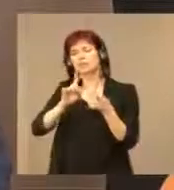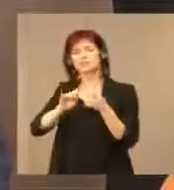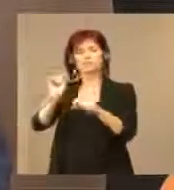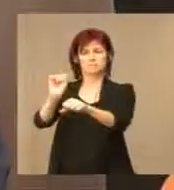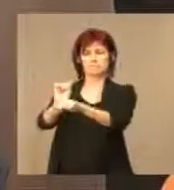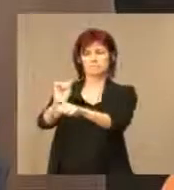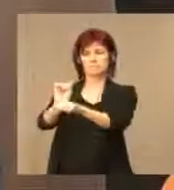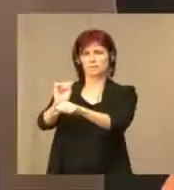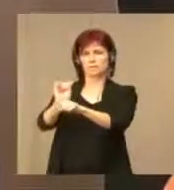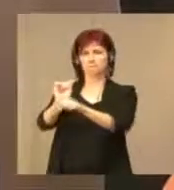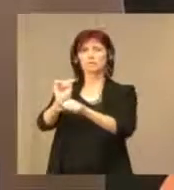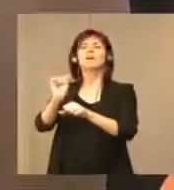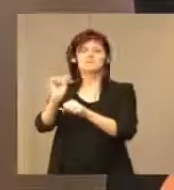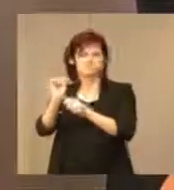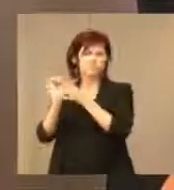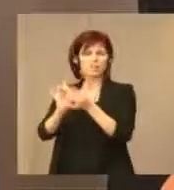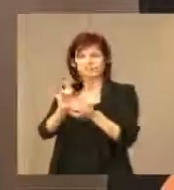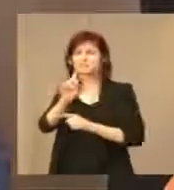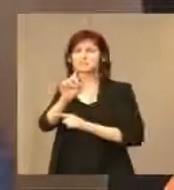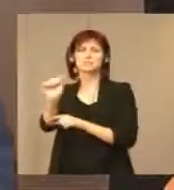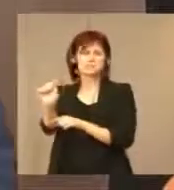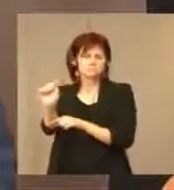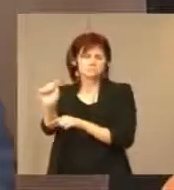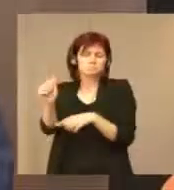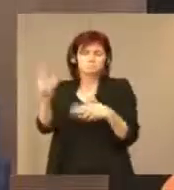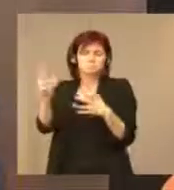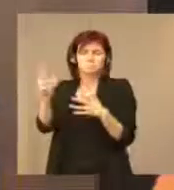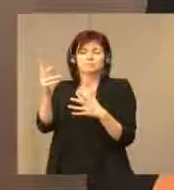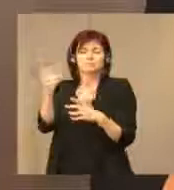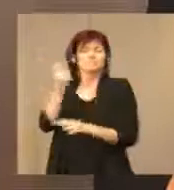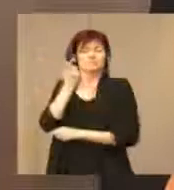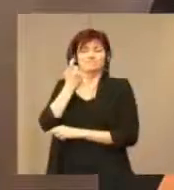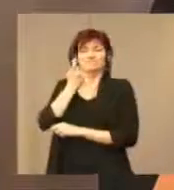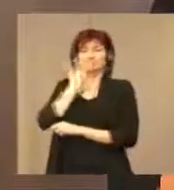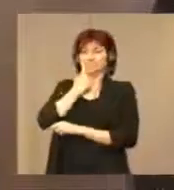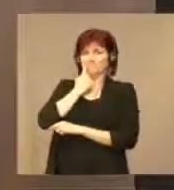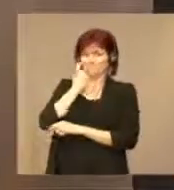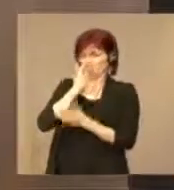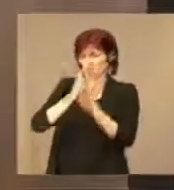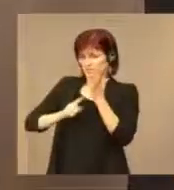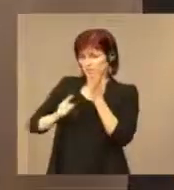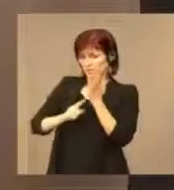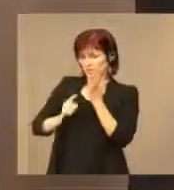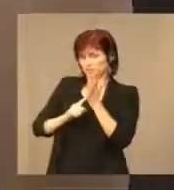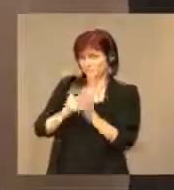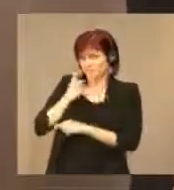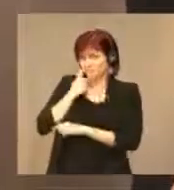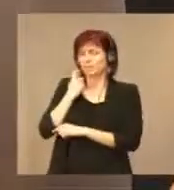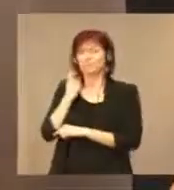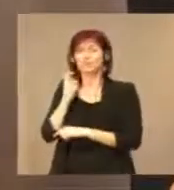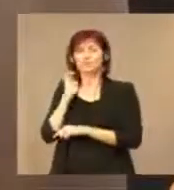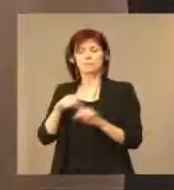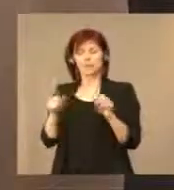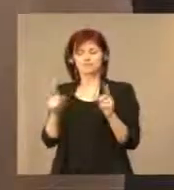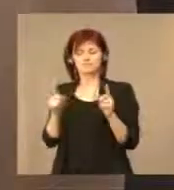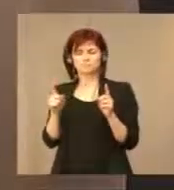some questions around disability. It's very recent that this work has been done. And but